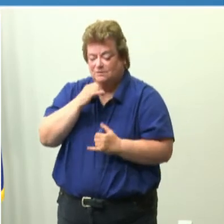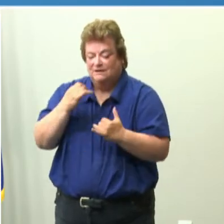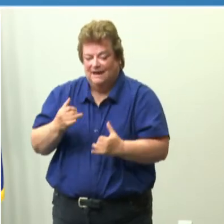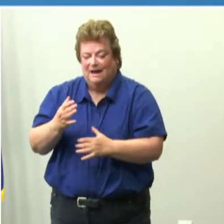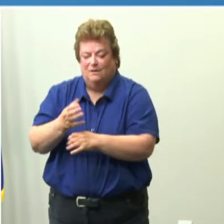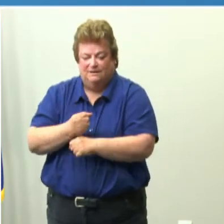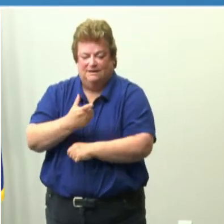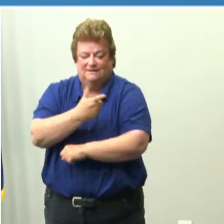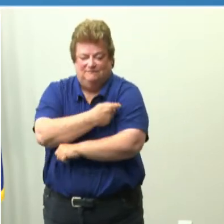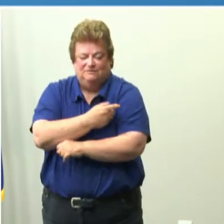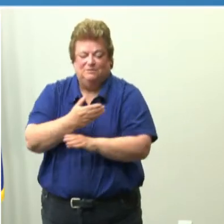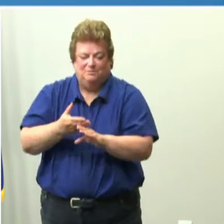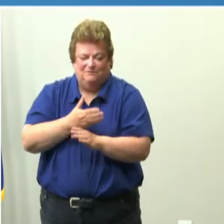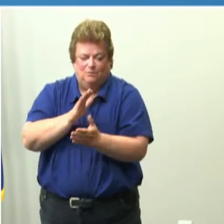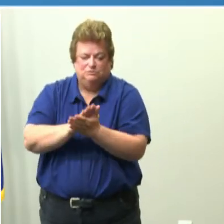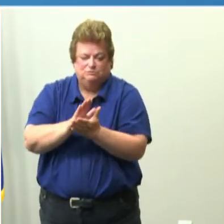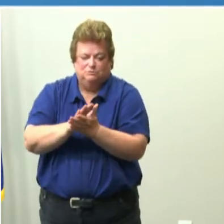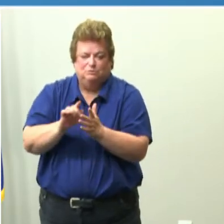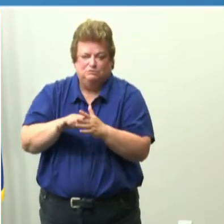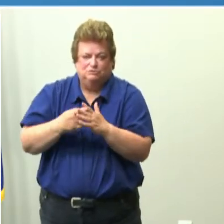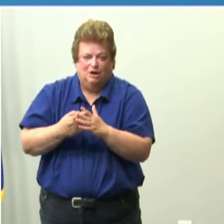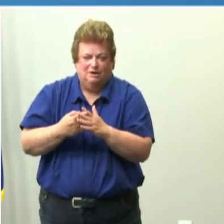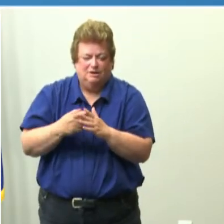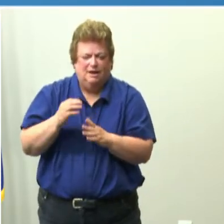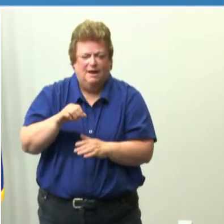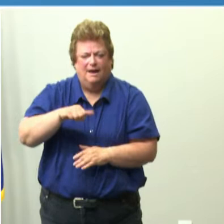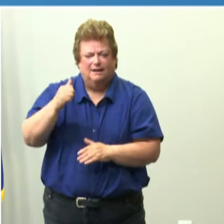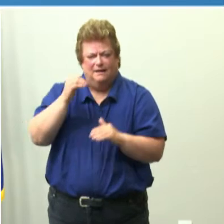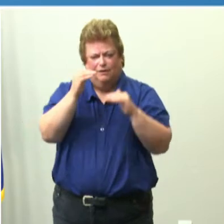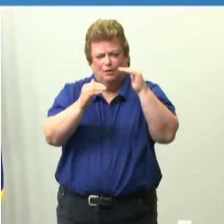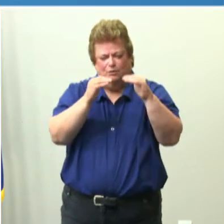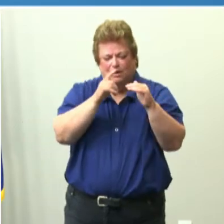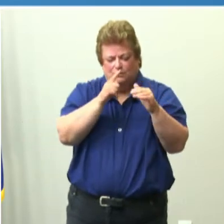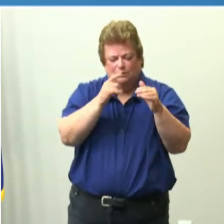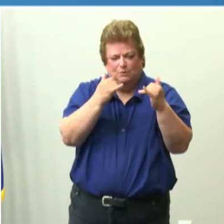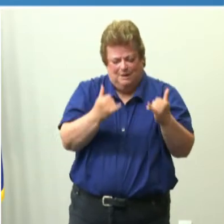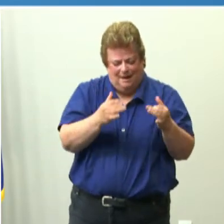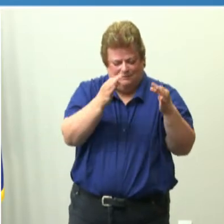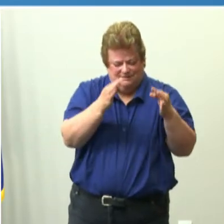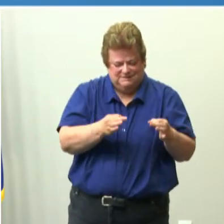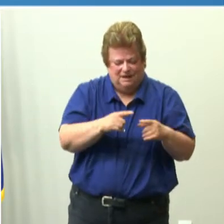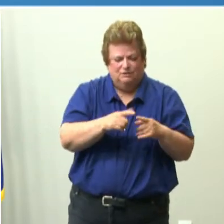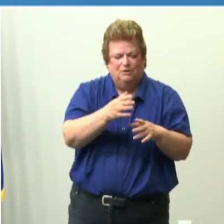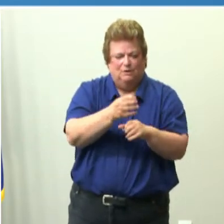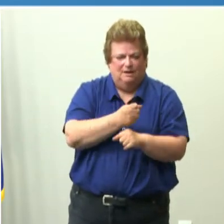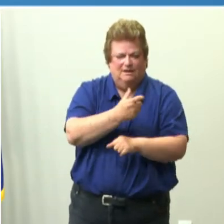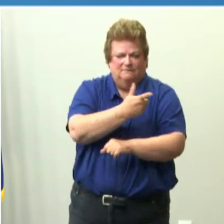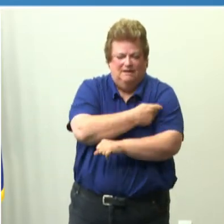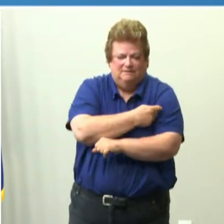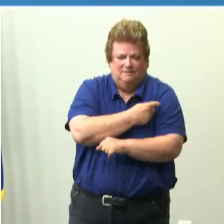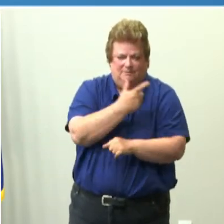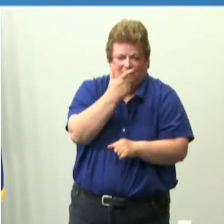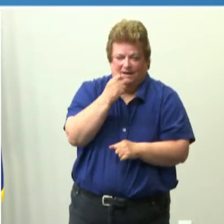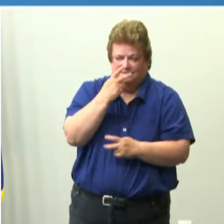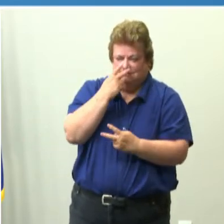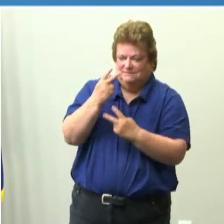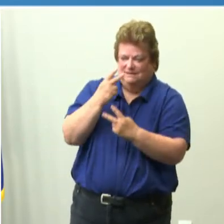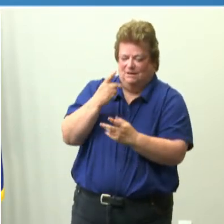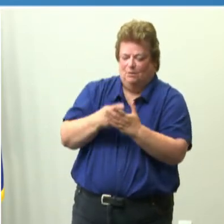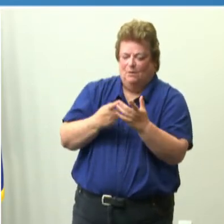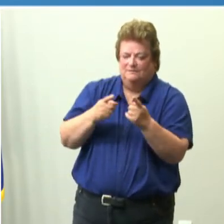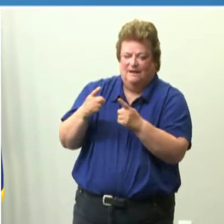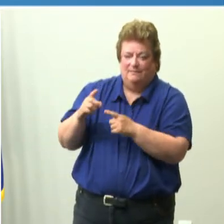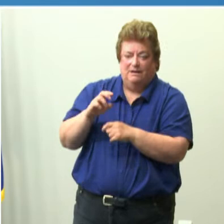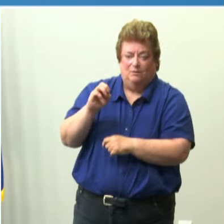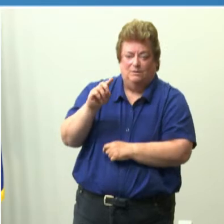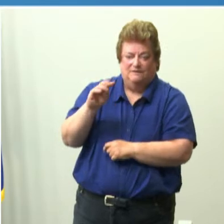vaccinated prior to school starting, and other adults choosing to get vaccinated due to the impact of the Delta variant. The number